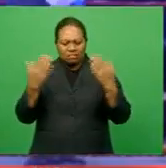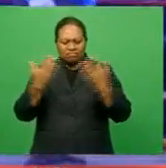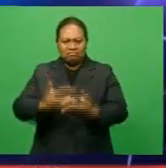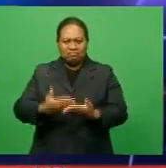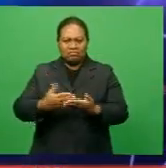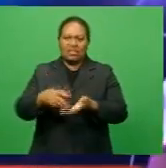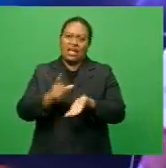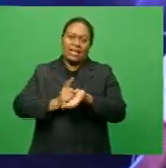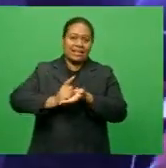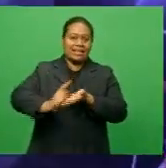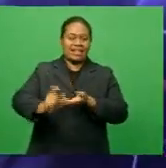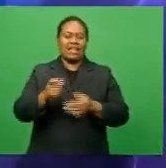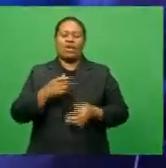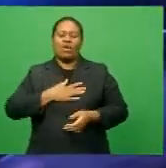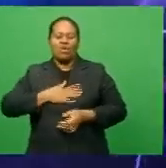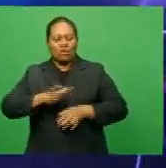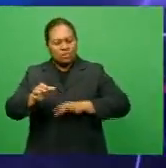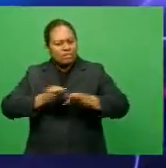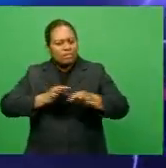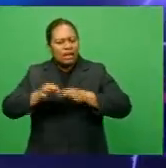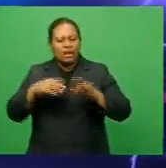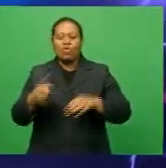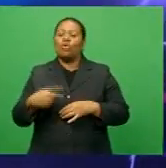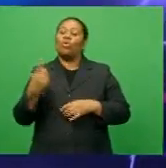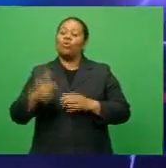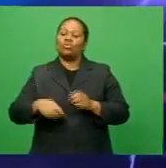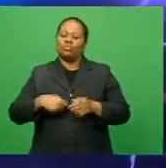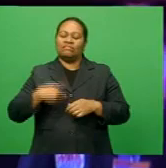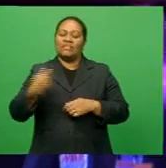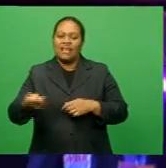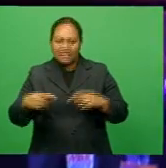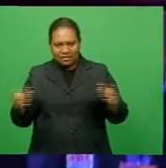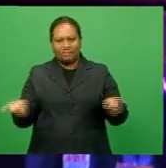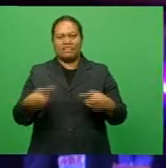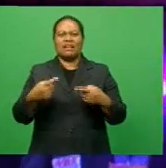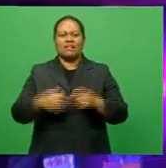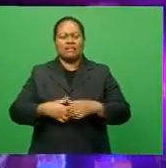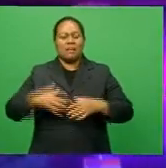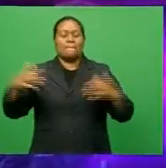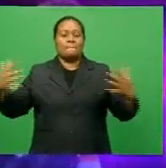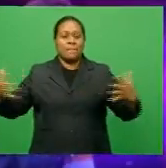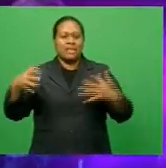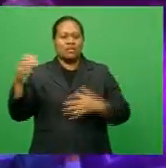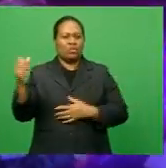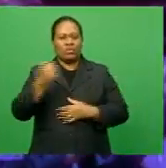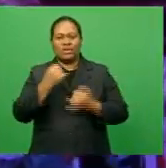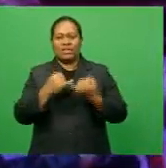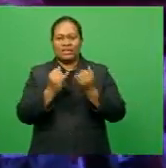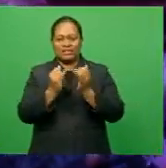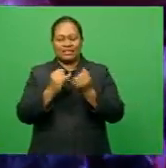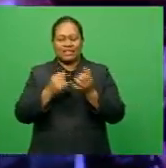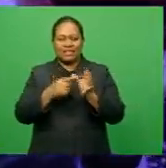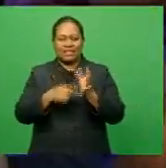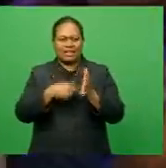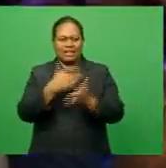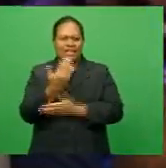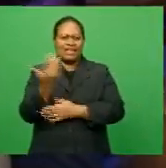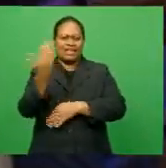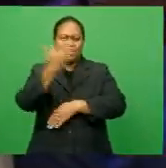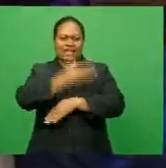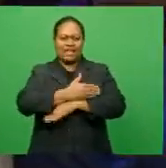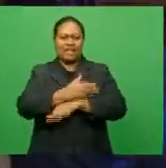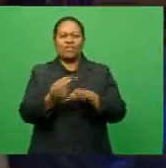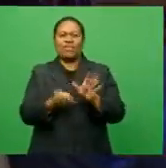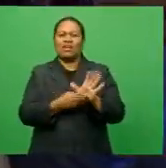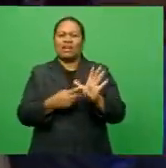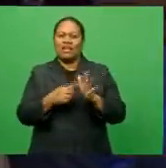clear on where he's planning to fight next, following a huge win on Saturday night over Ronald Naidu.